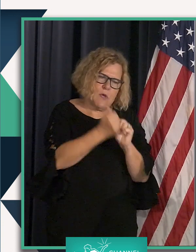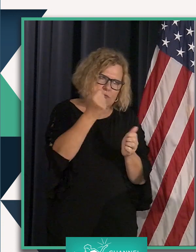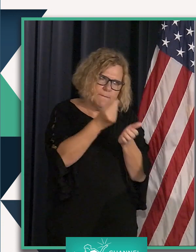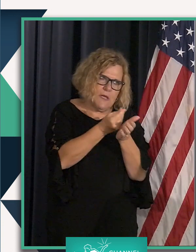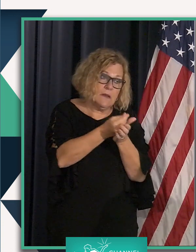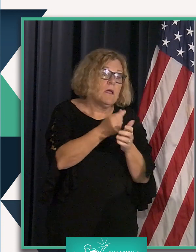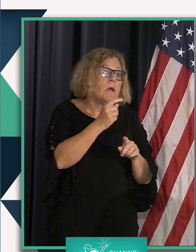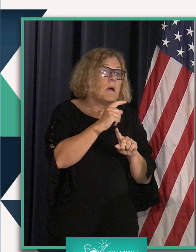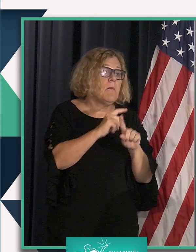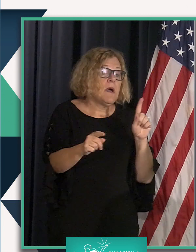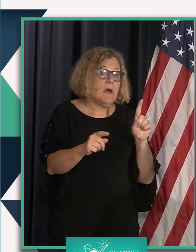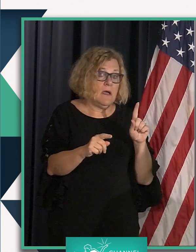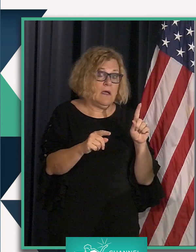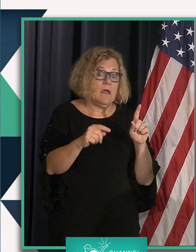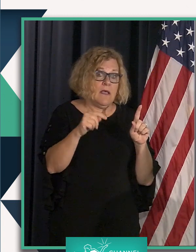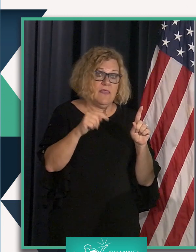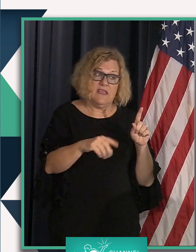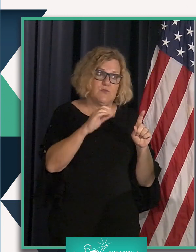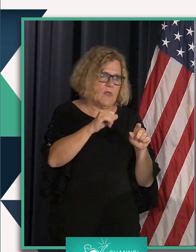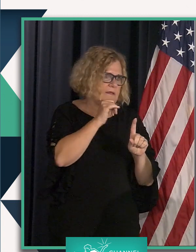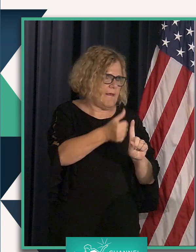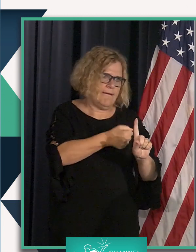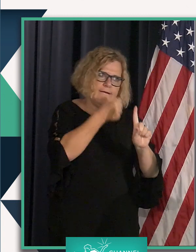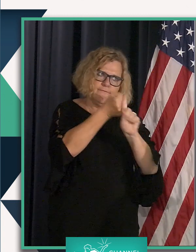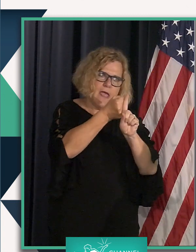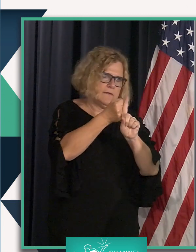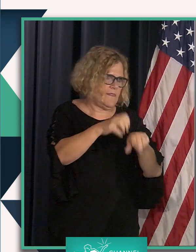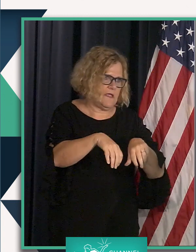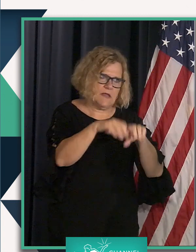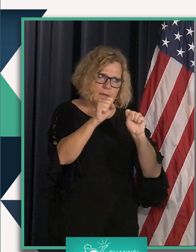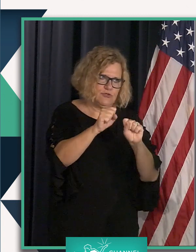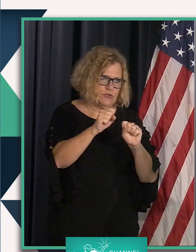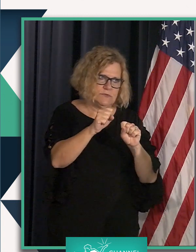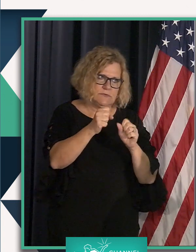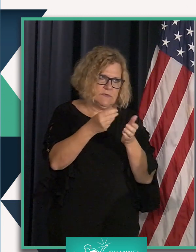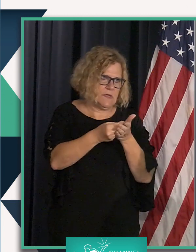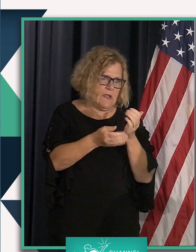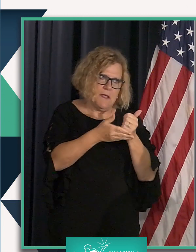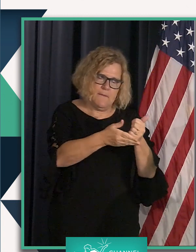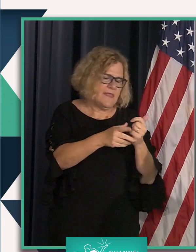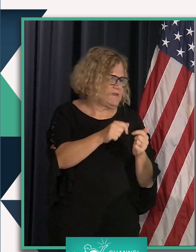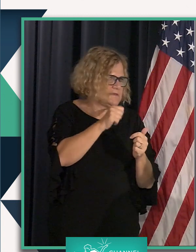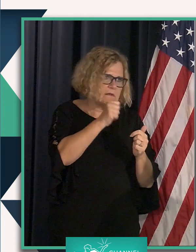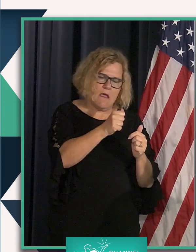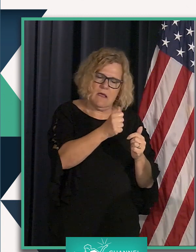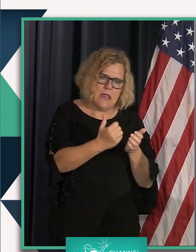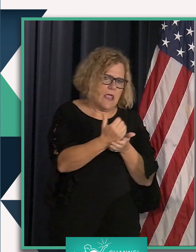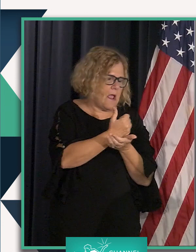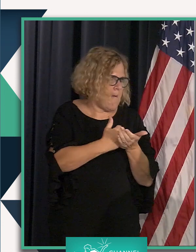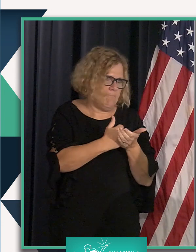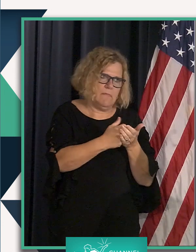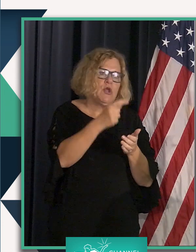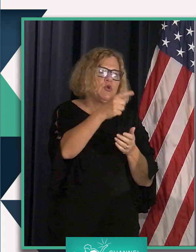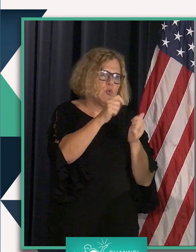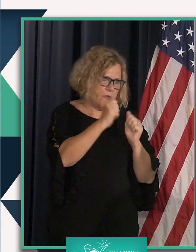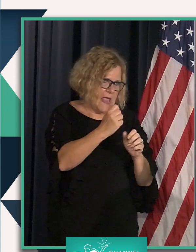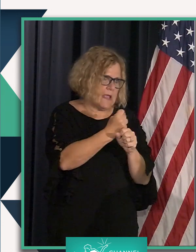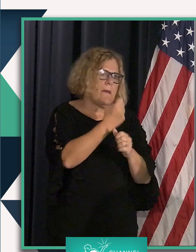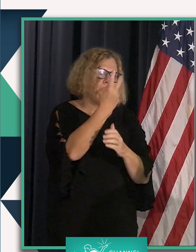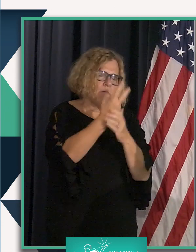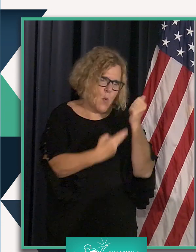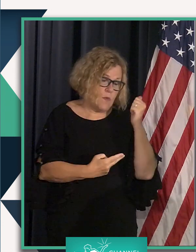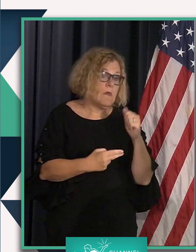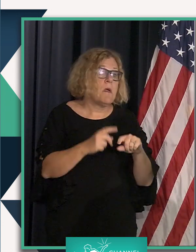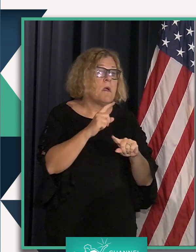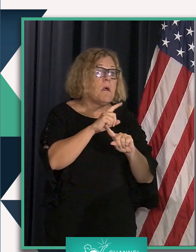this will not affect the adoption subsidies, right? This is not income. You can get both,